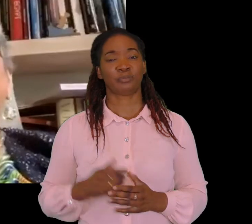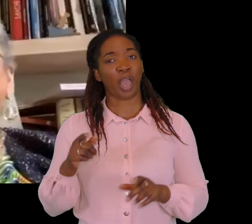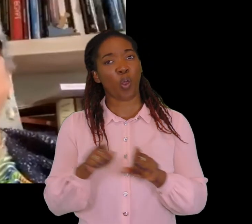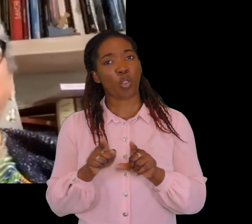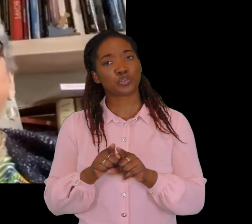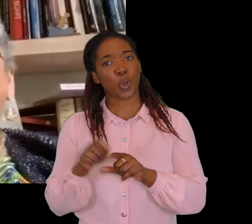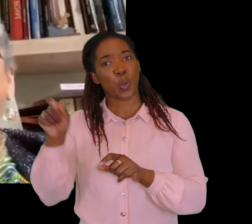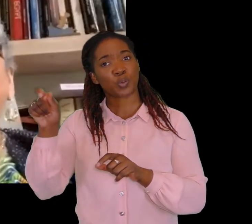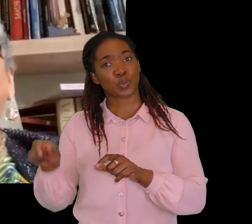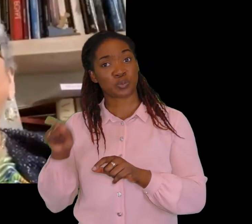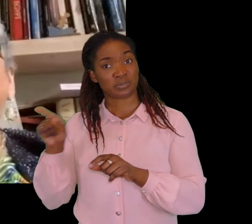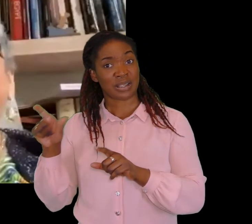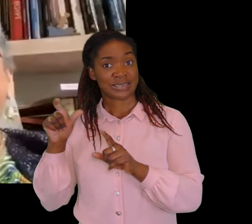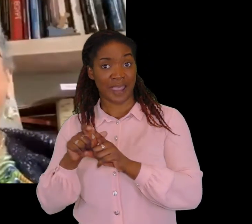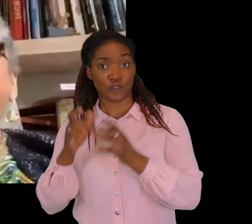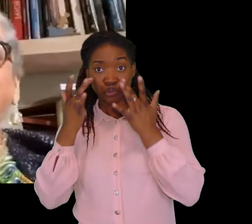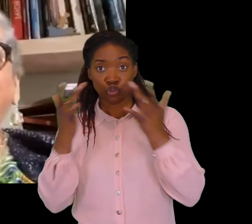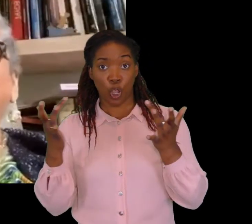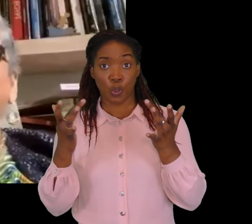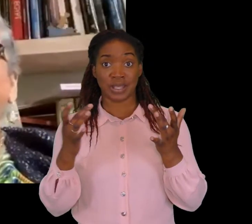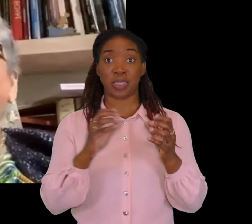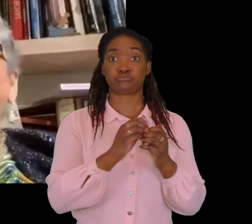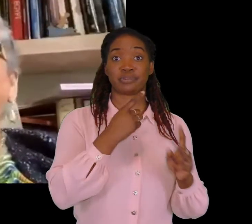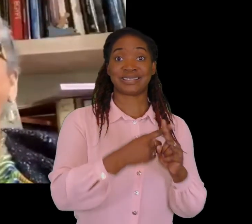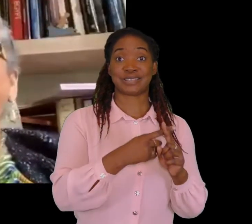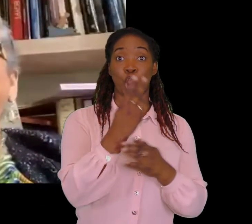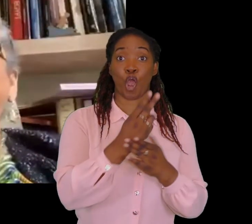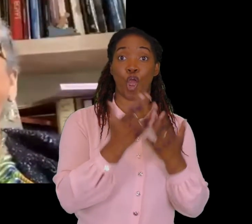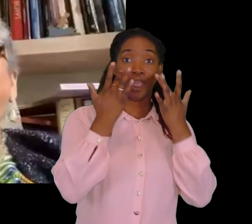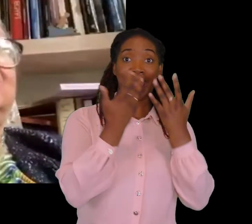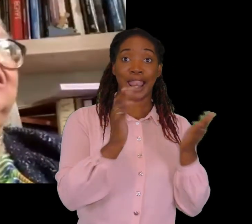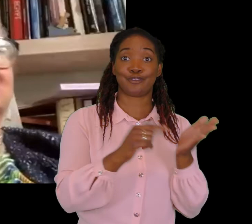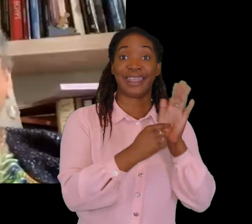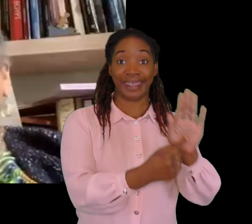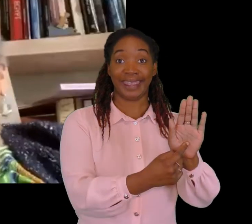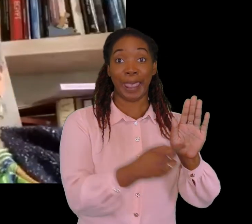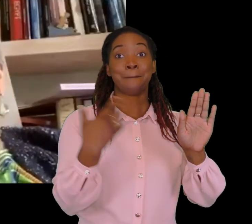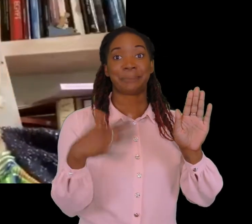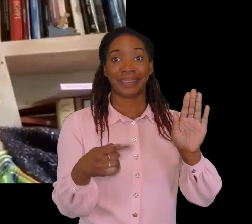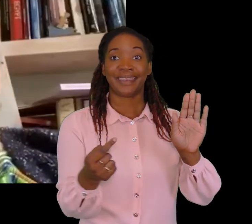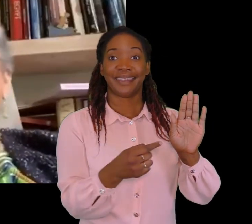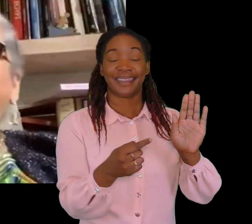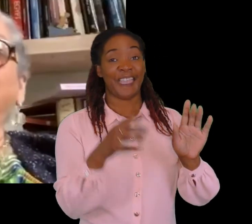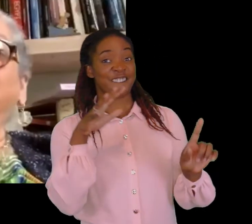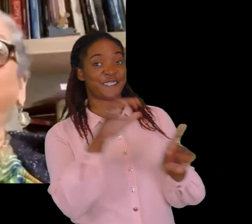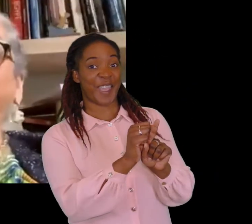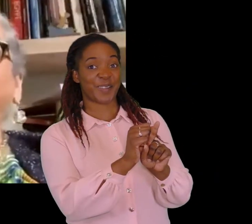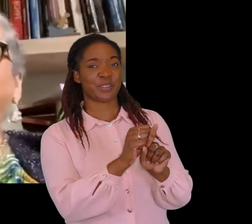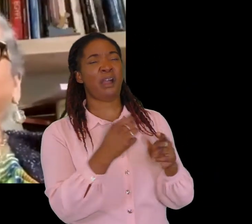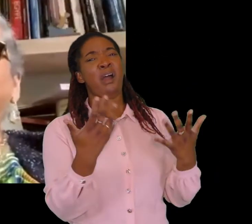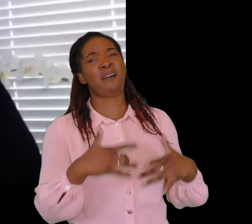David showed at the Brixton Art Gallery. Yeah. When he discovered the Brixton Art Gallery, he was at